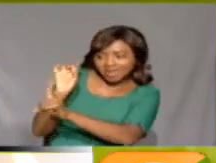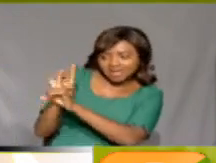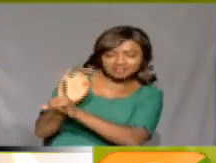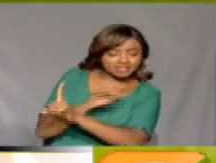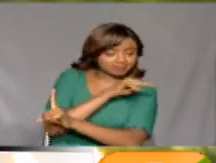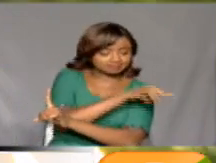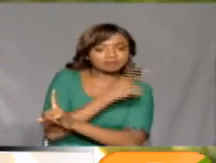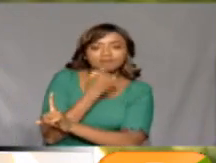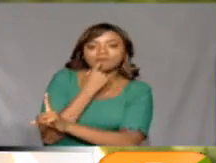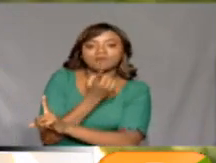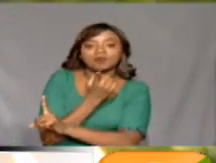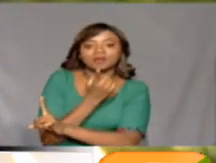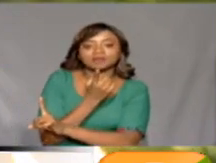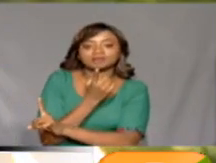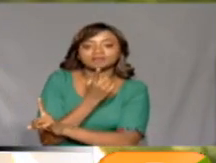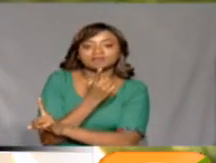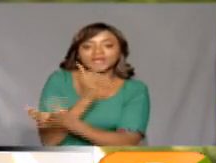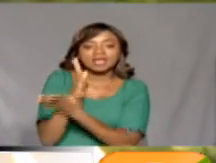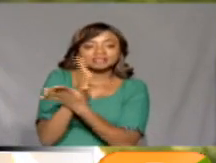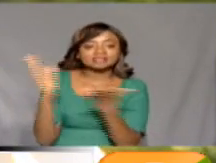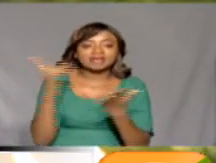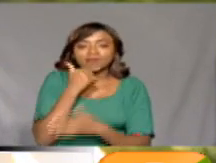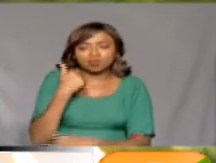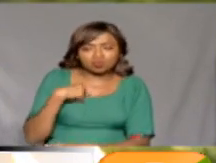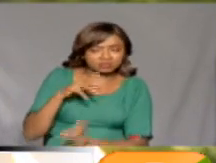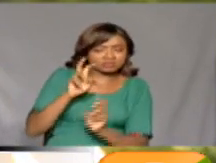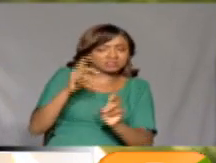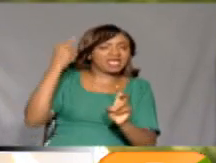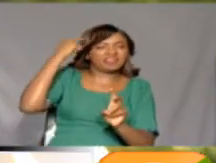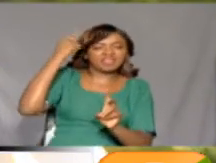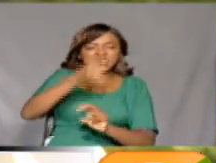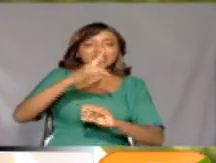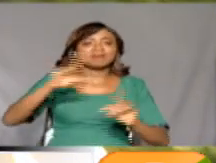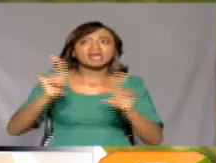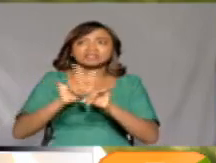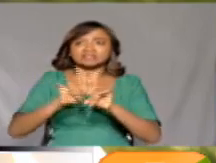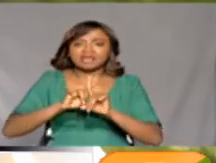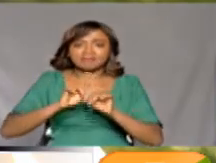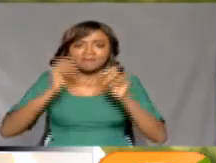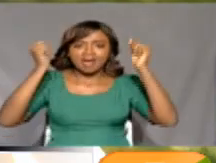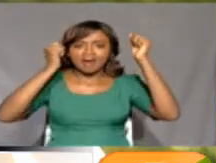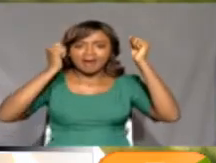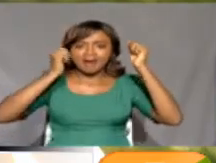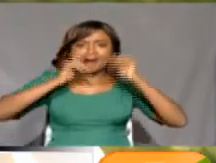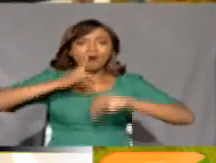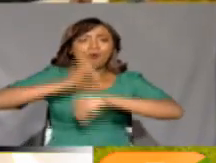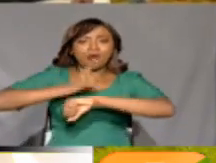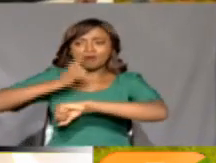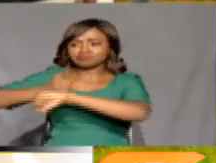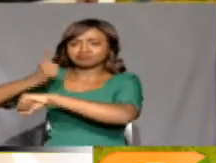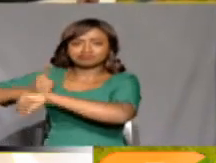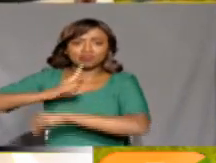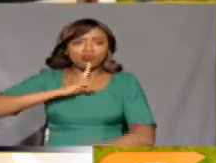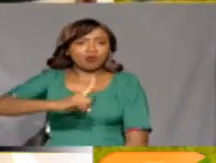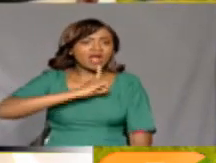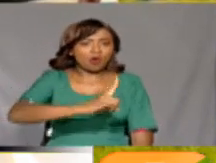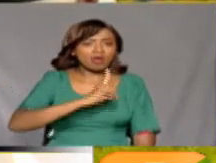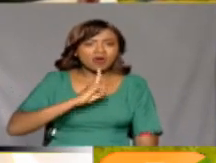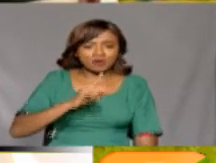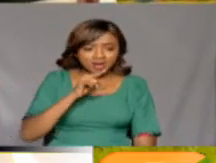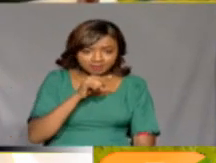point or another. Oh, those who thought of him as a dictator because of that style, even how he dealt with the